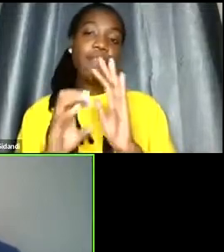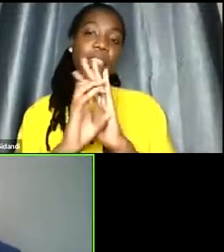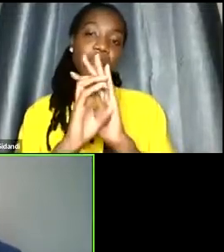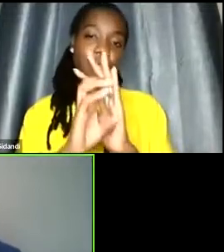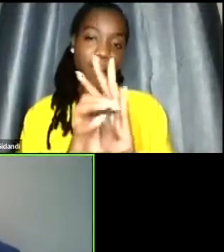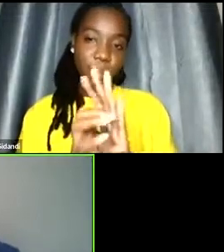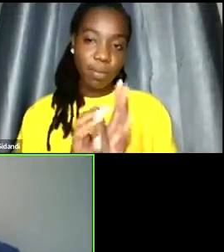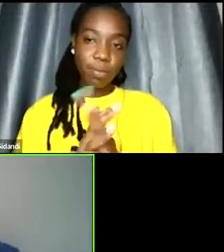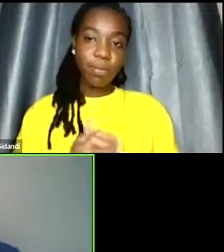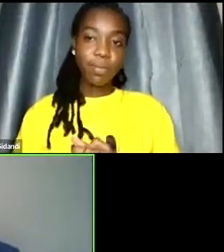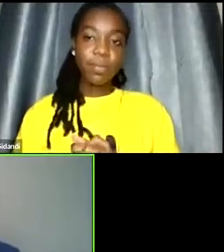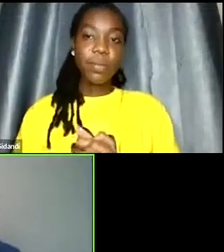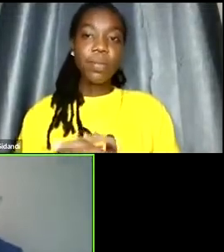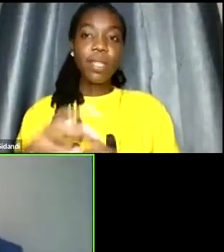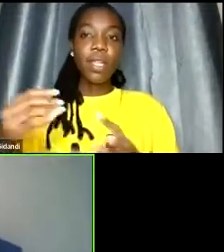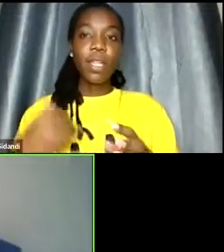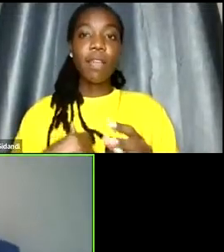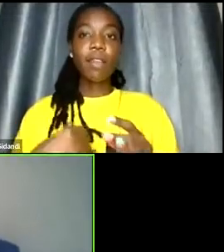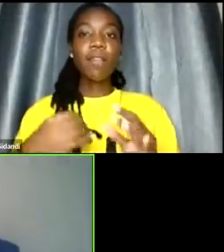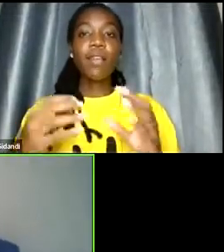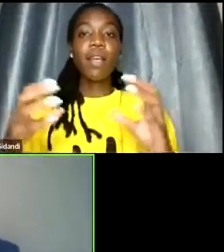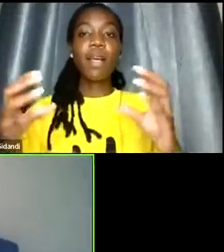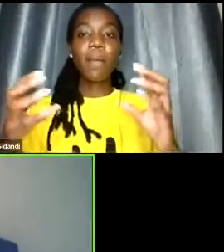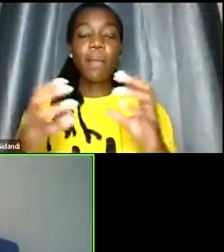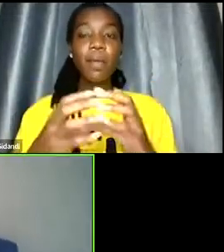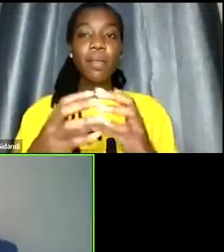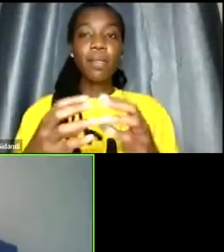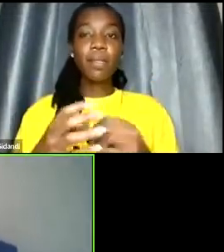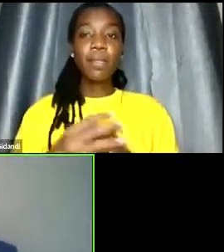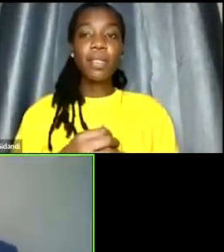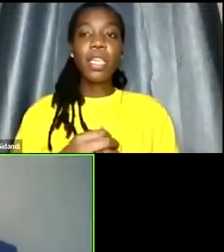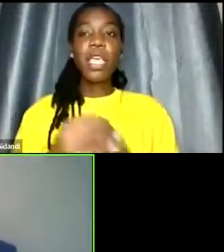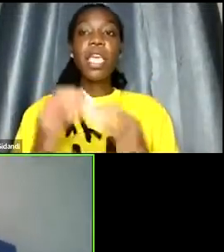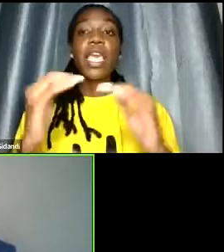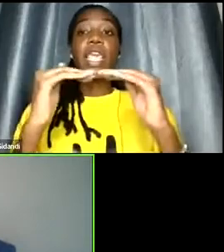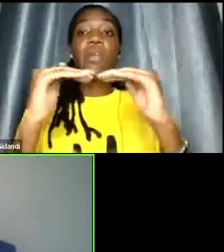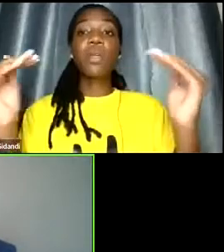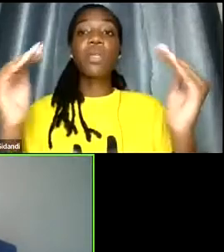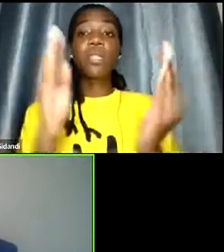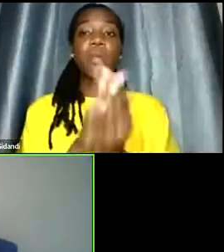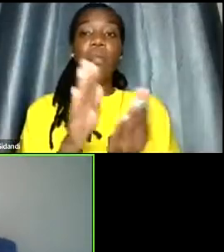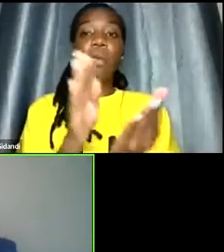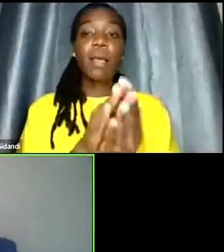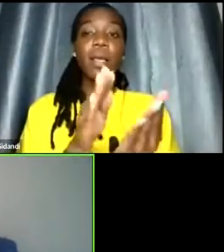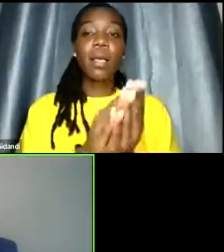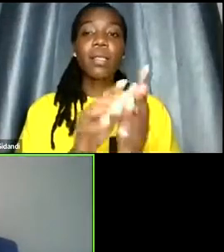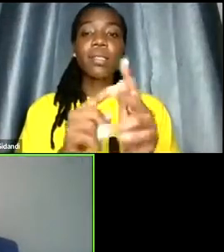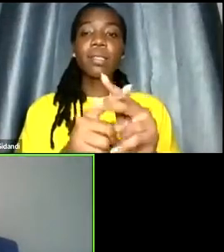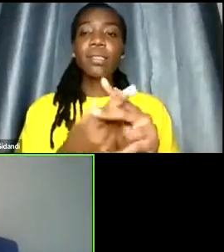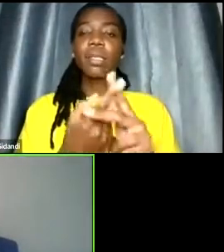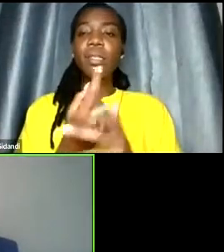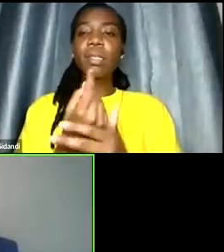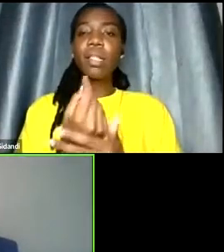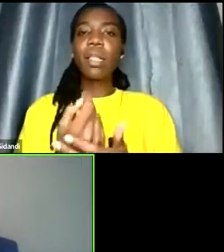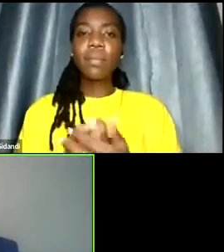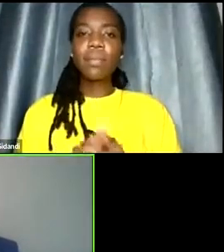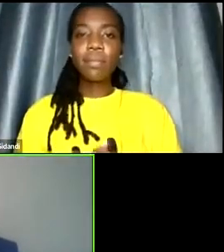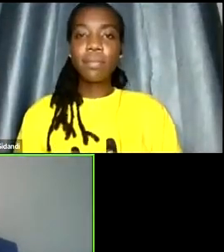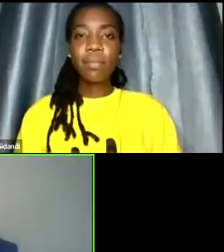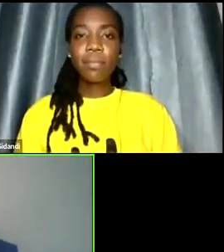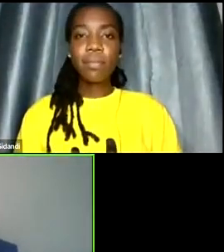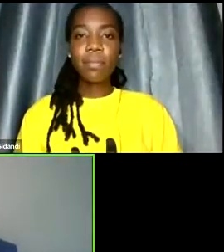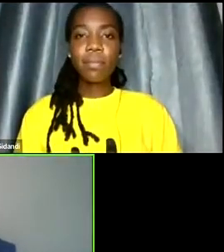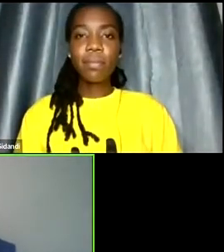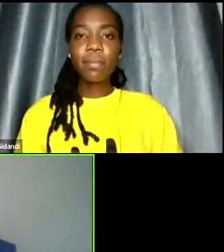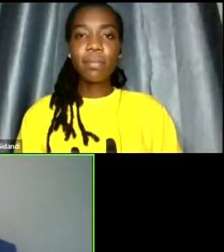think about a company like Equity Bank. Equity Bank had very humble beginnings. It was like, a housing, small